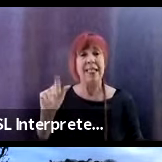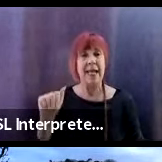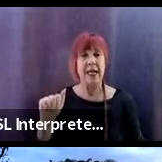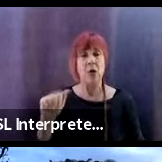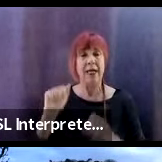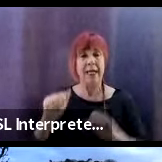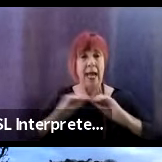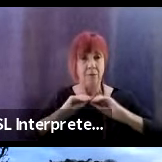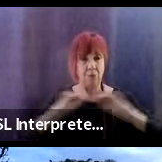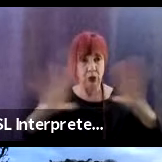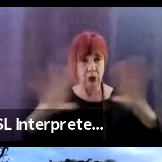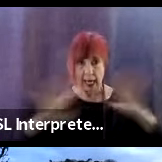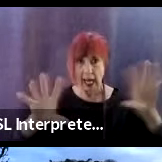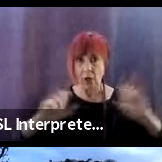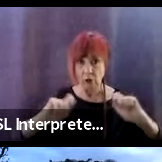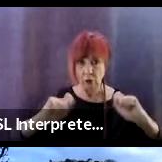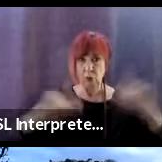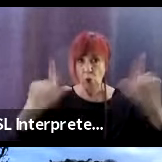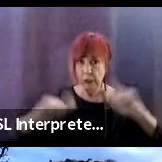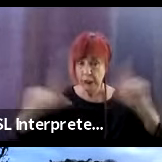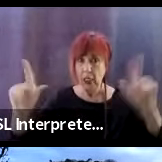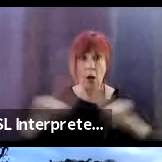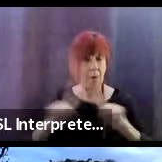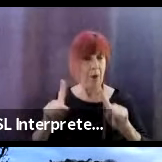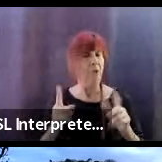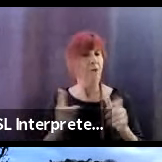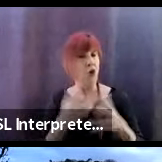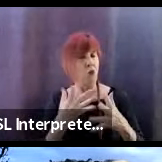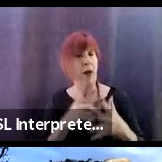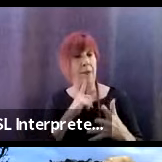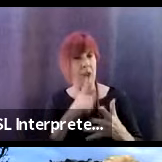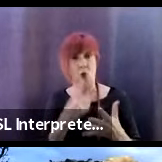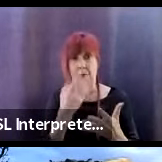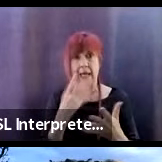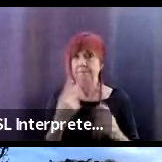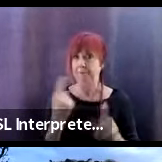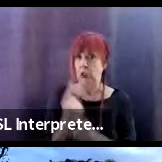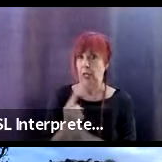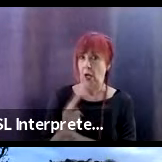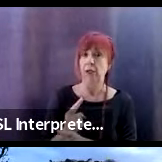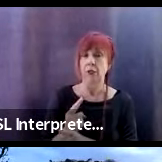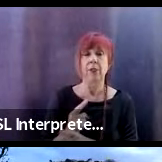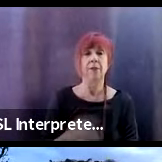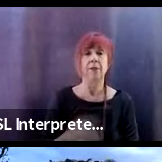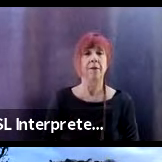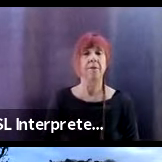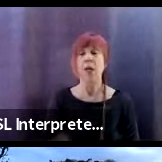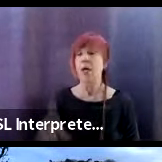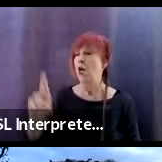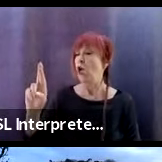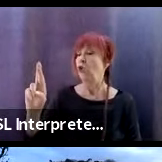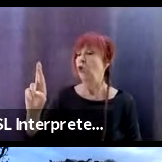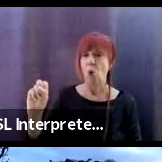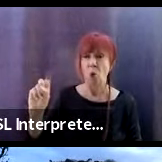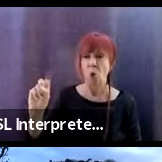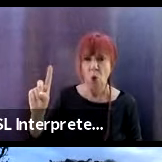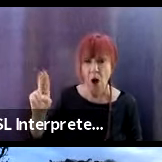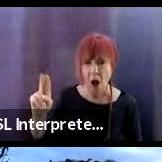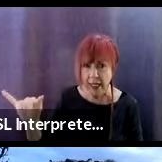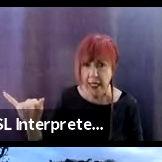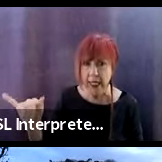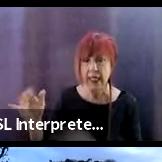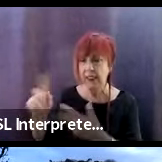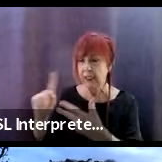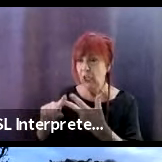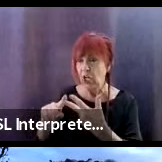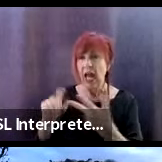meeting time again. So thank you. So let's go on to Ronnie, and then we'll go to Aaron. And we're going to extend